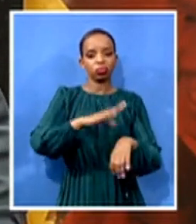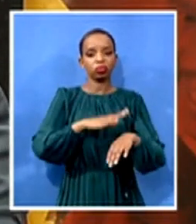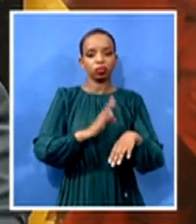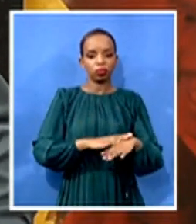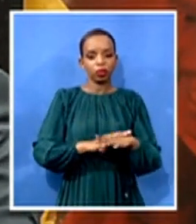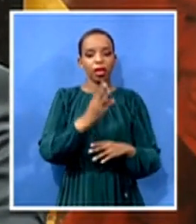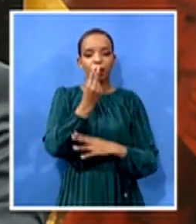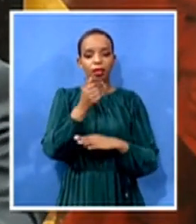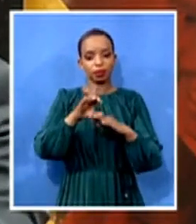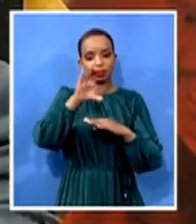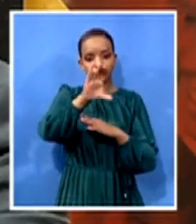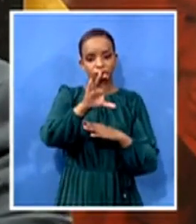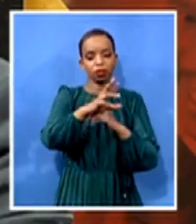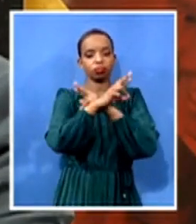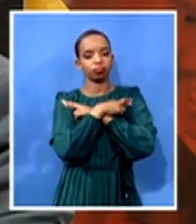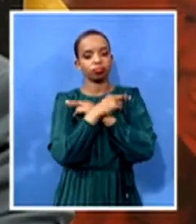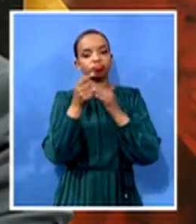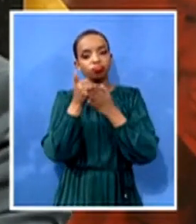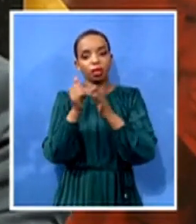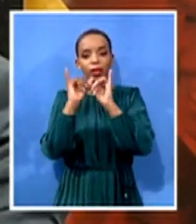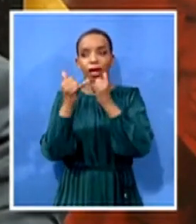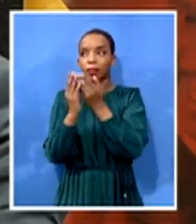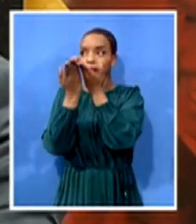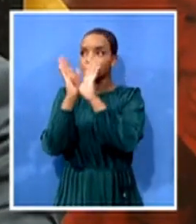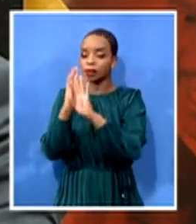the Eastern Cape, which benefited